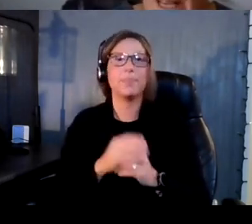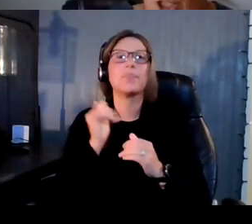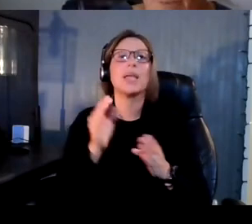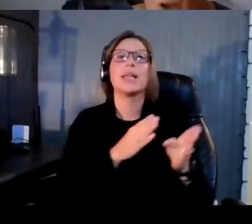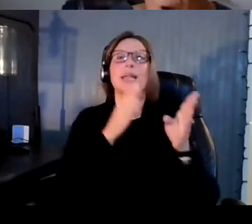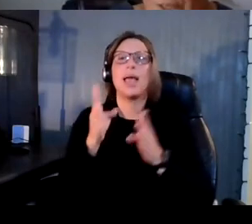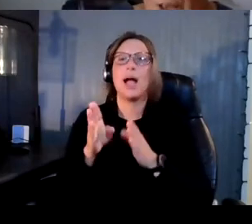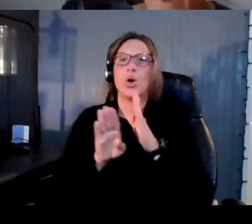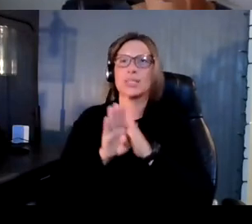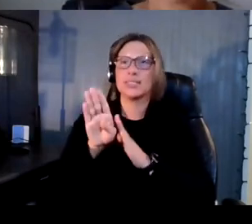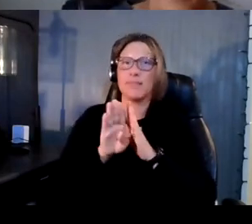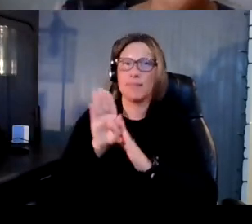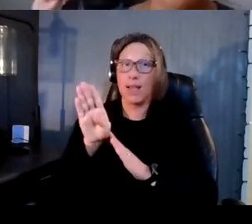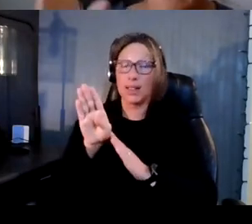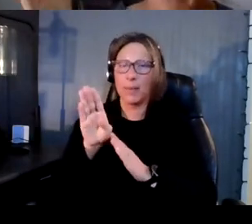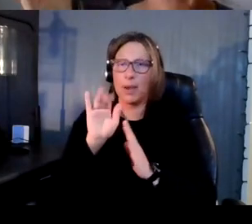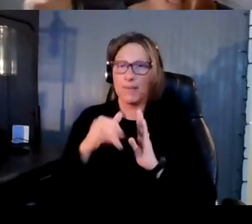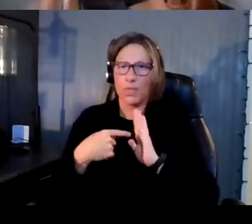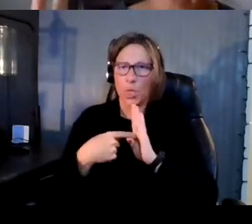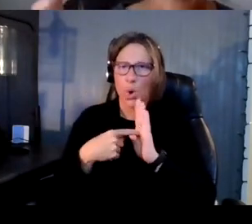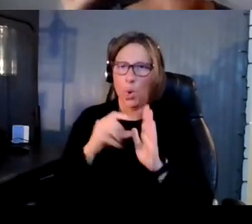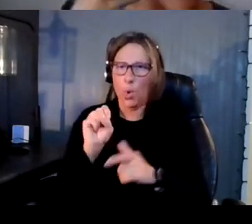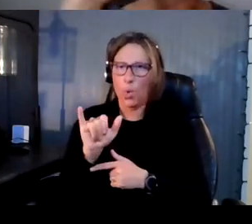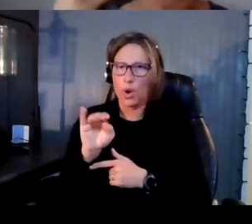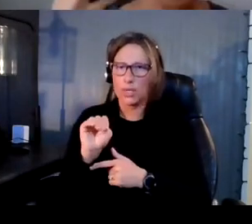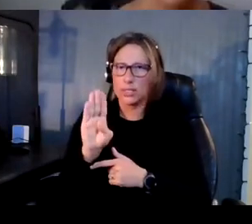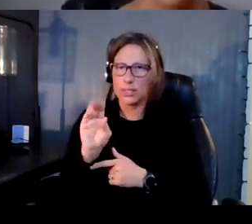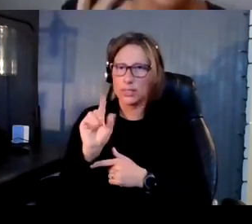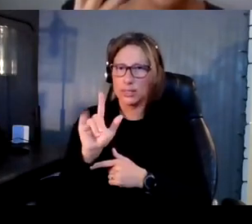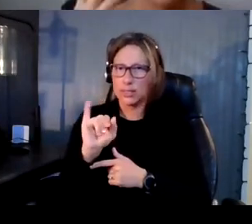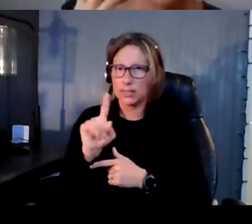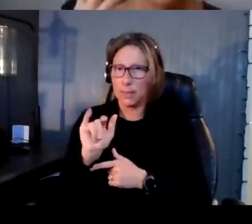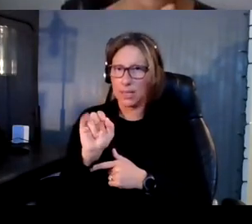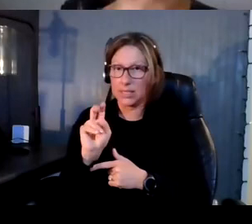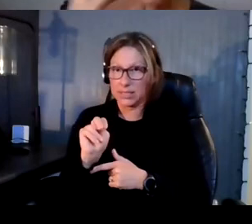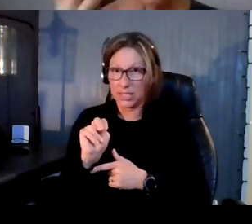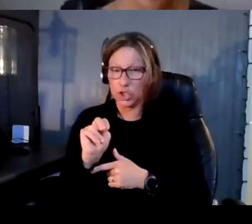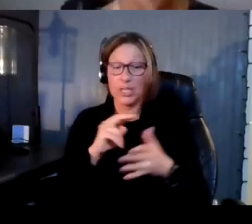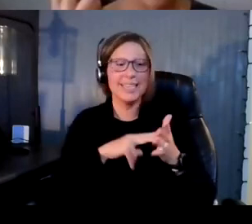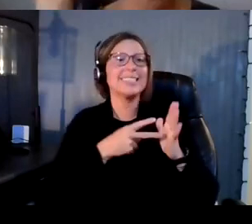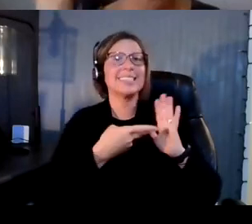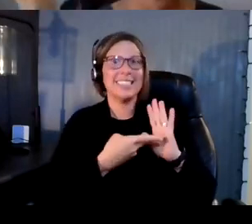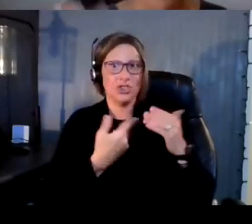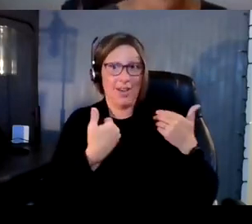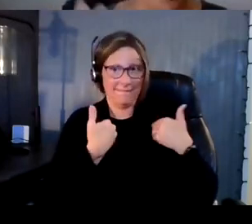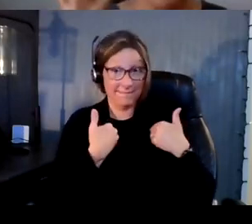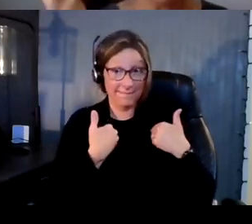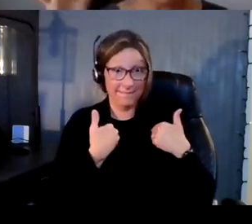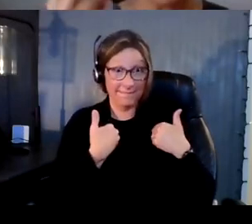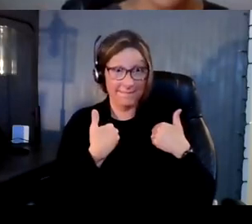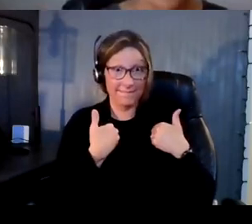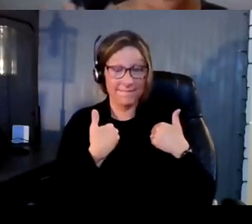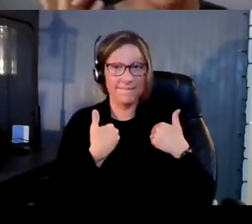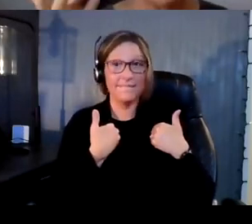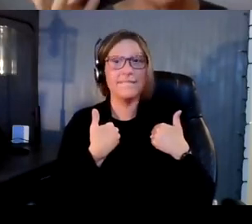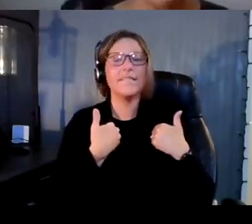symbolization also. So we're getting from intentionality where we're really, and now we're starting. Remember, all of this